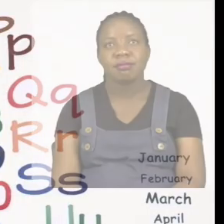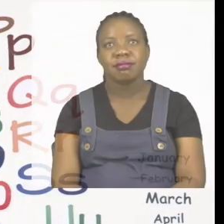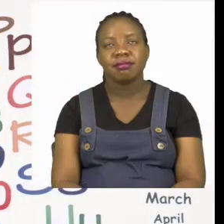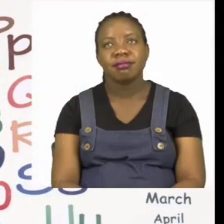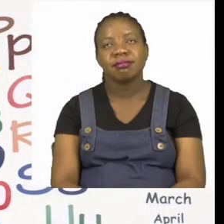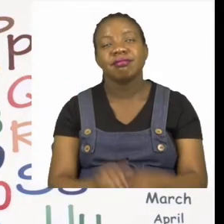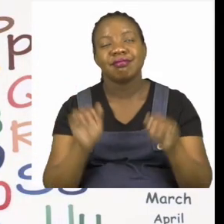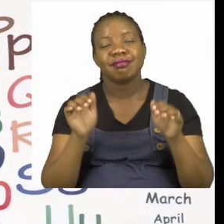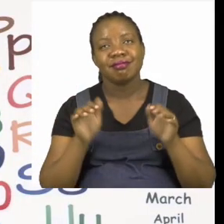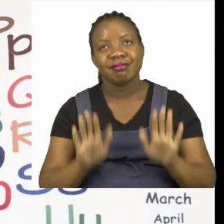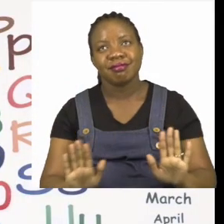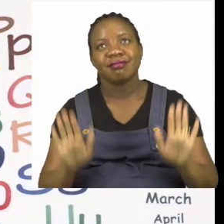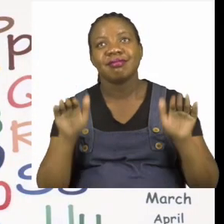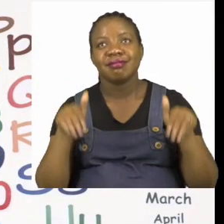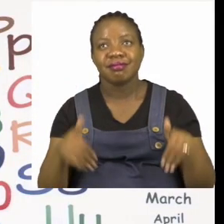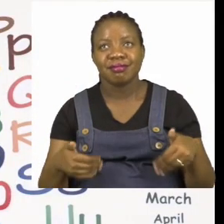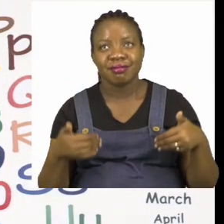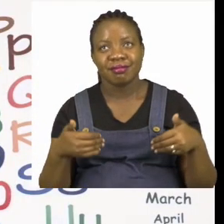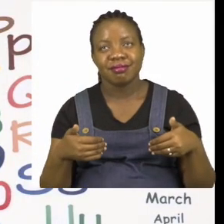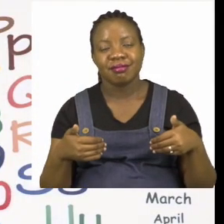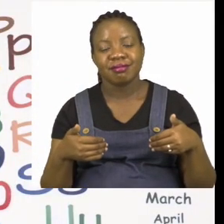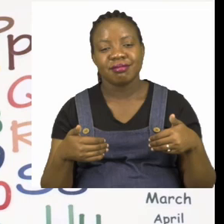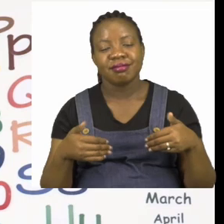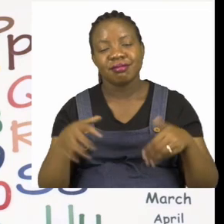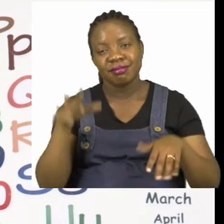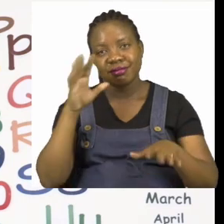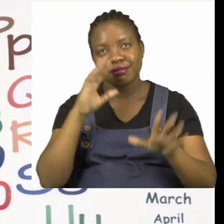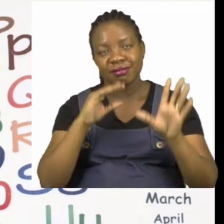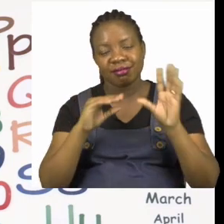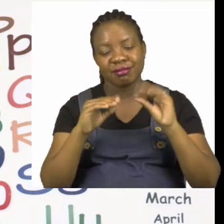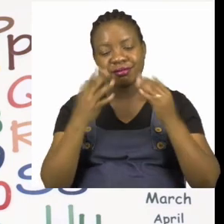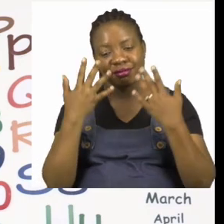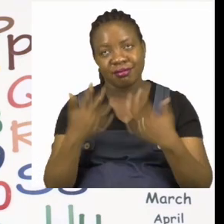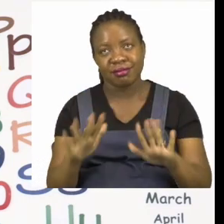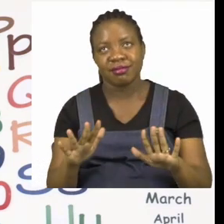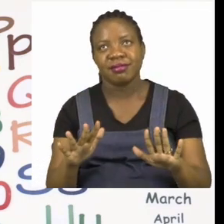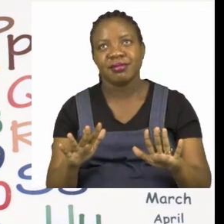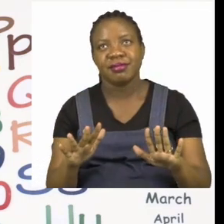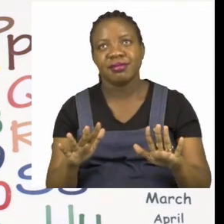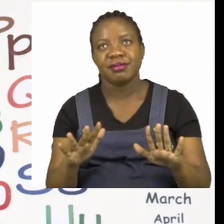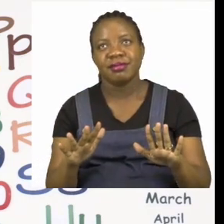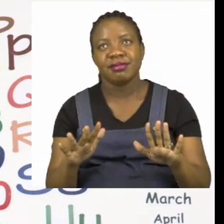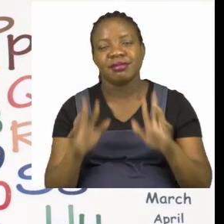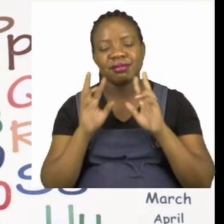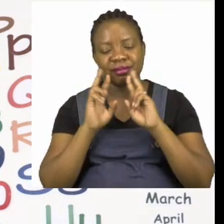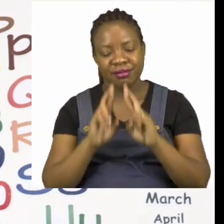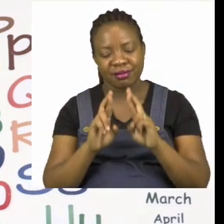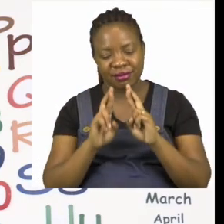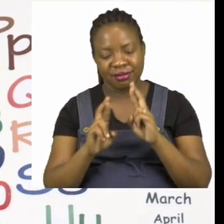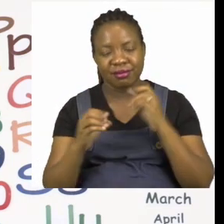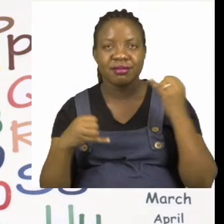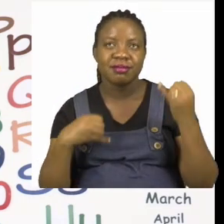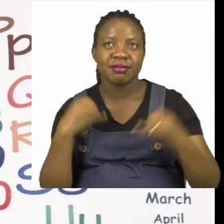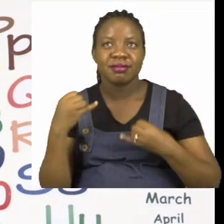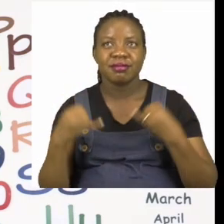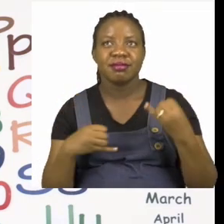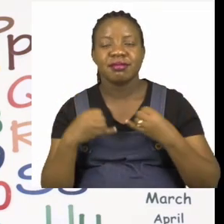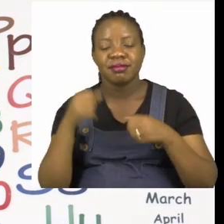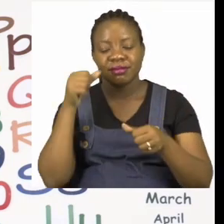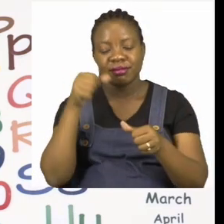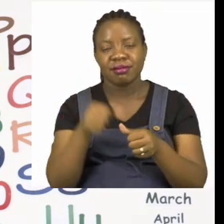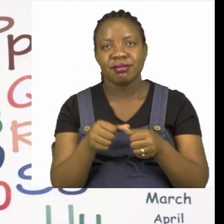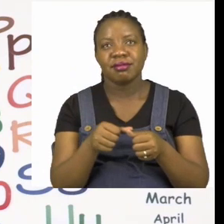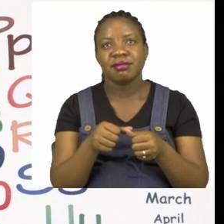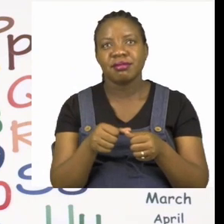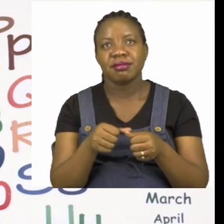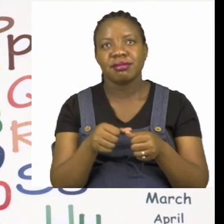Boys and girls, we have now come to the end of our lesson. But I hope you had fun. Remember, if